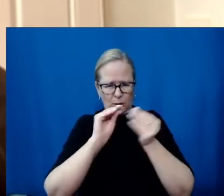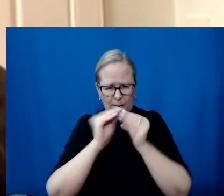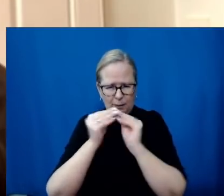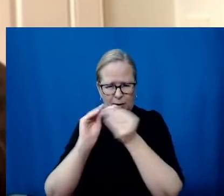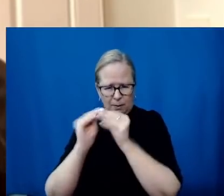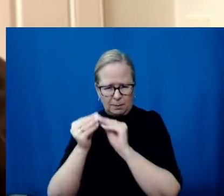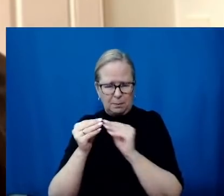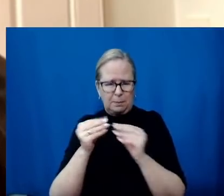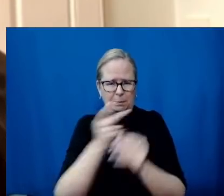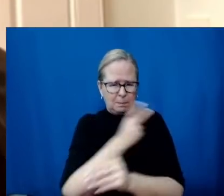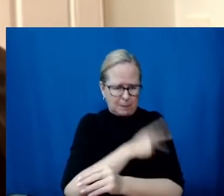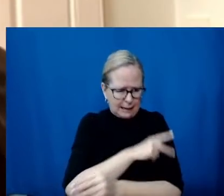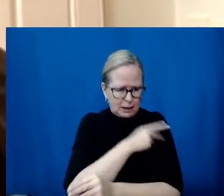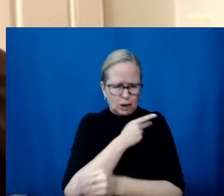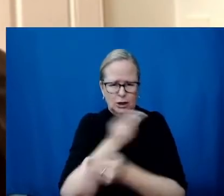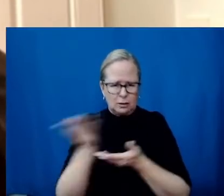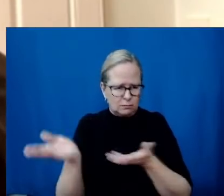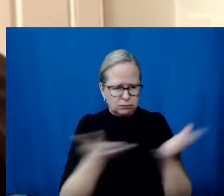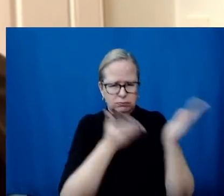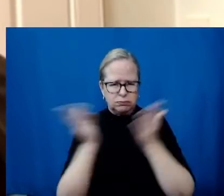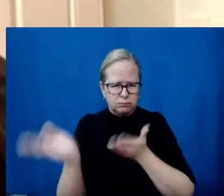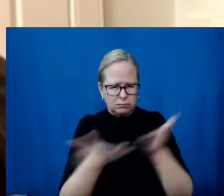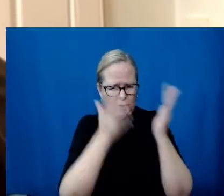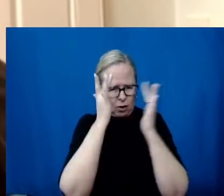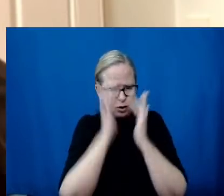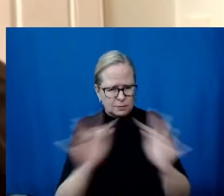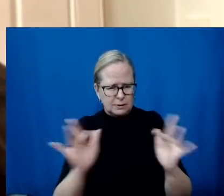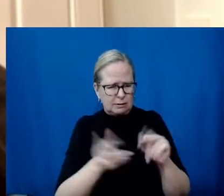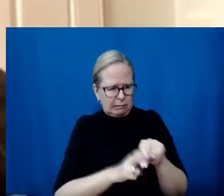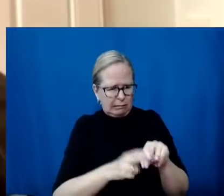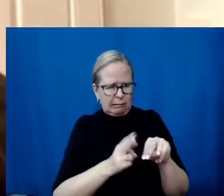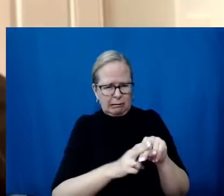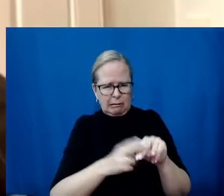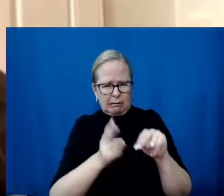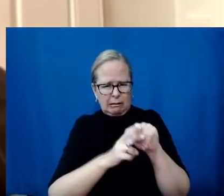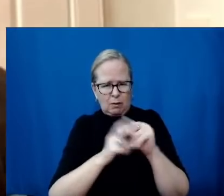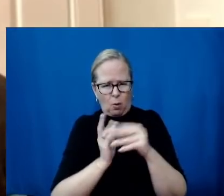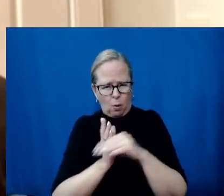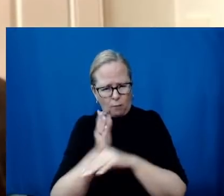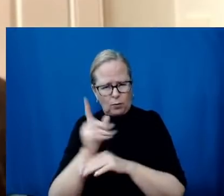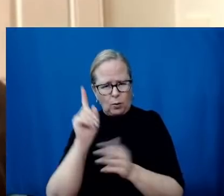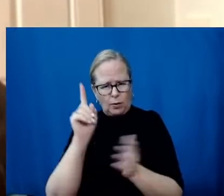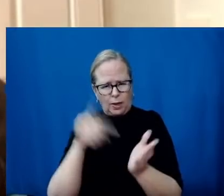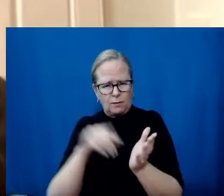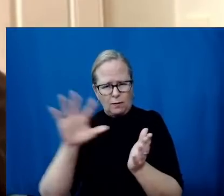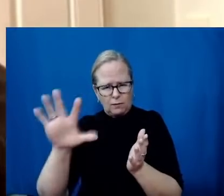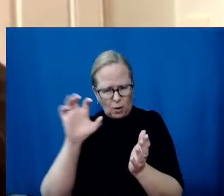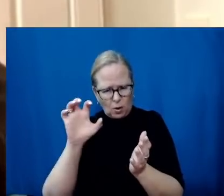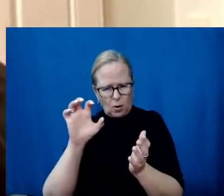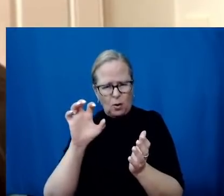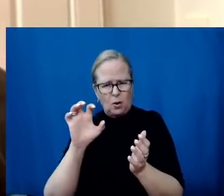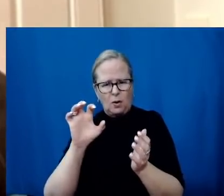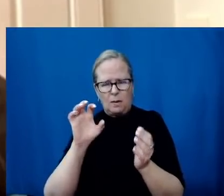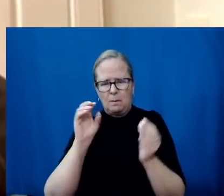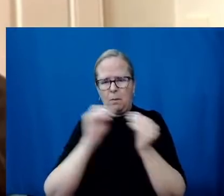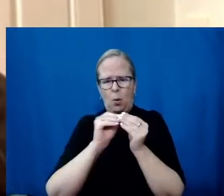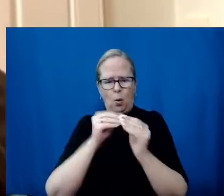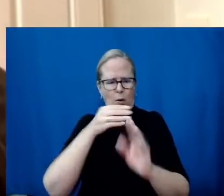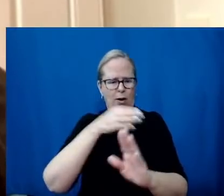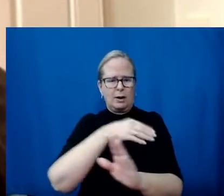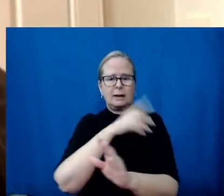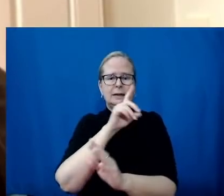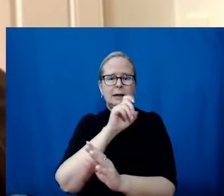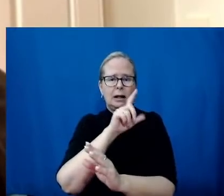patients, COVID patients, and getting an idea of those growing numbers, and it being over 1,500 being a lot higher than the other